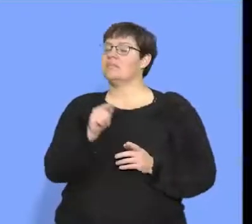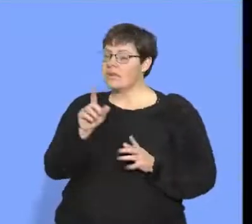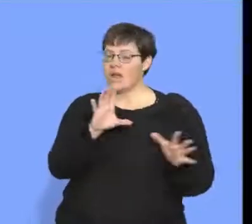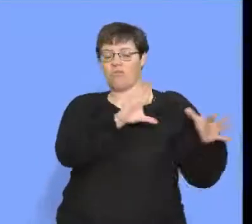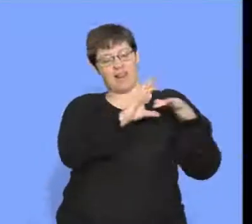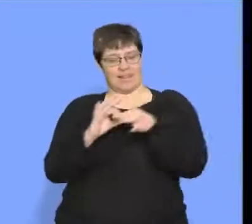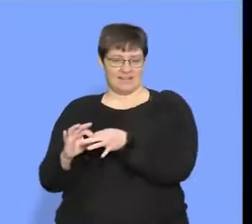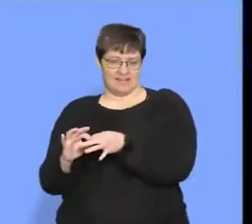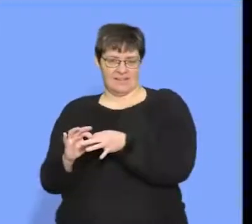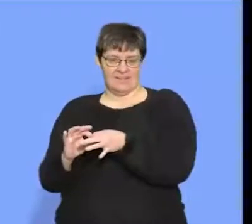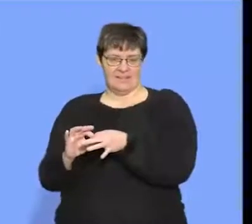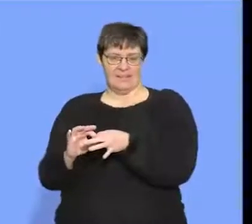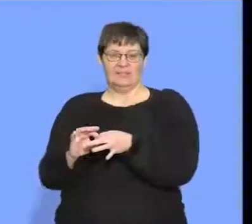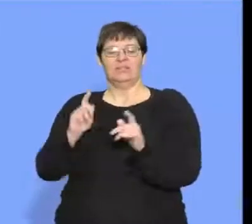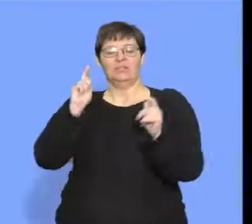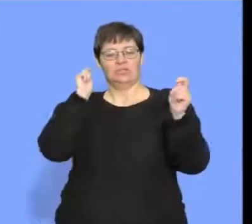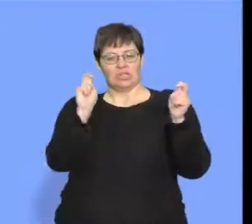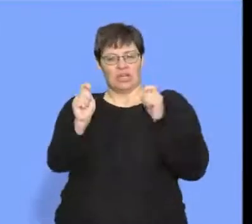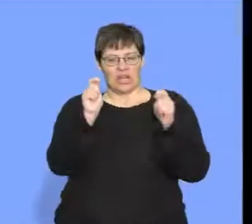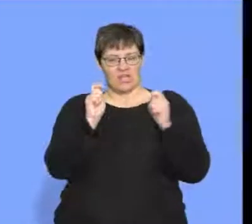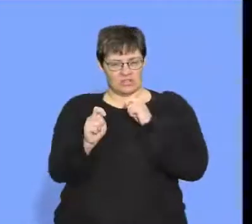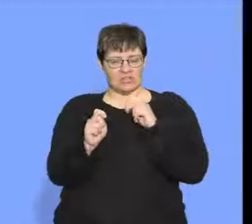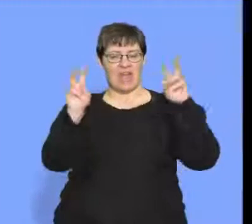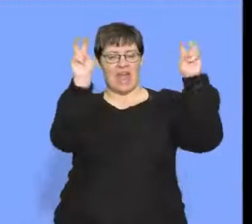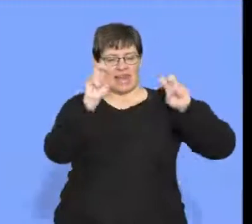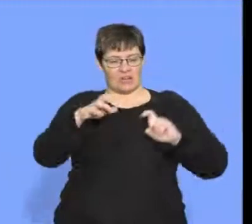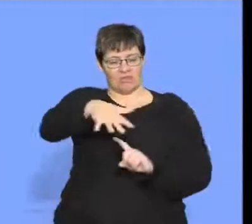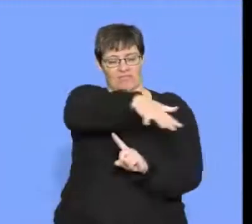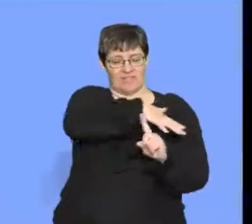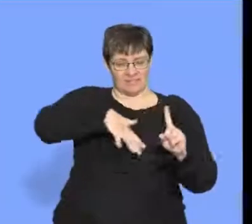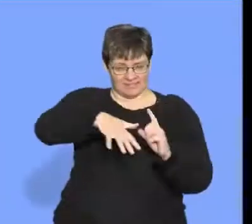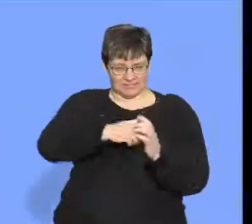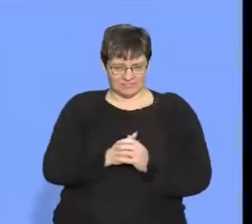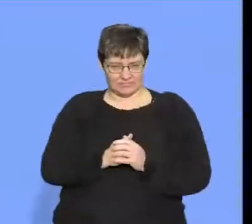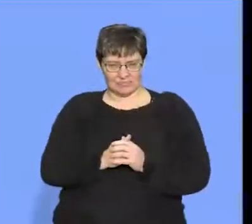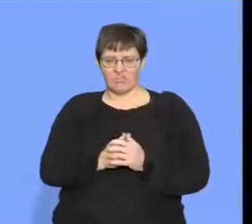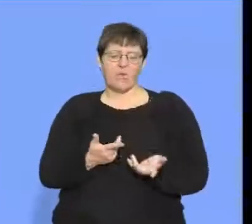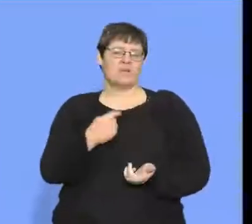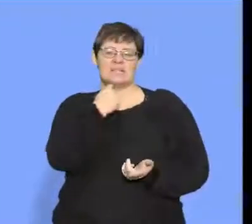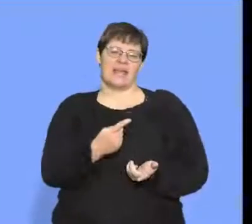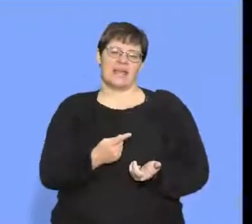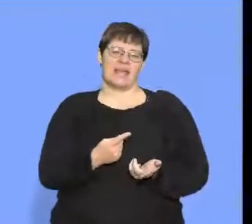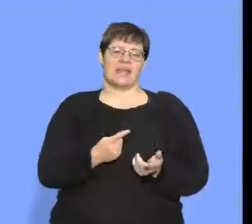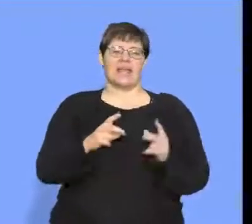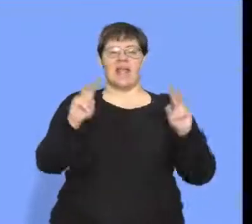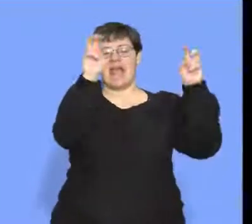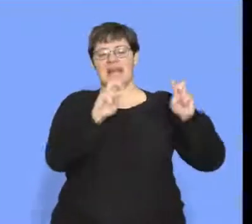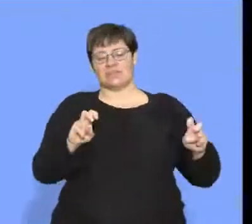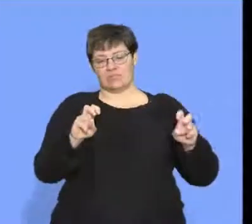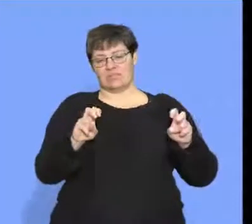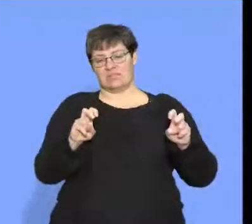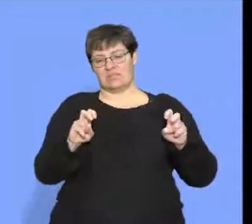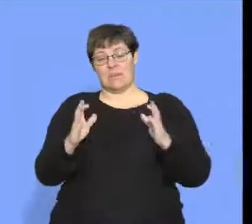And this is related to a changing electric field, i.e., when we talk about